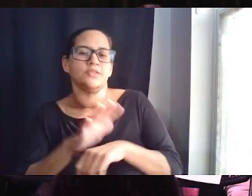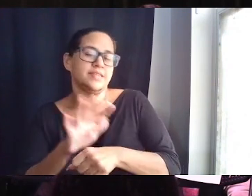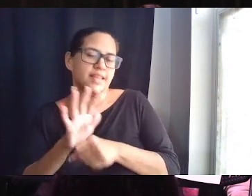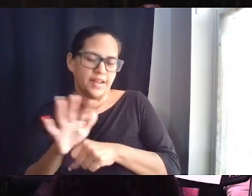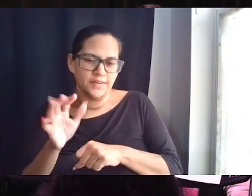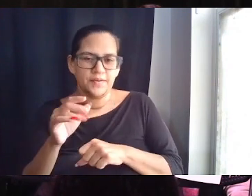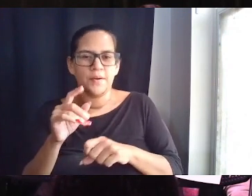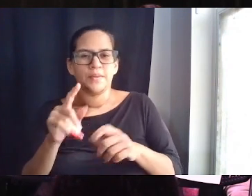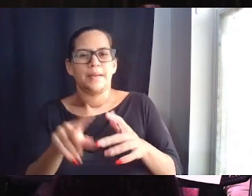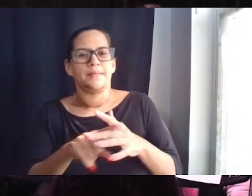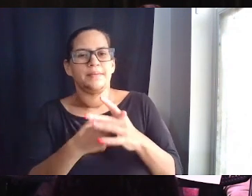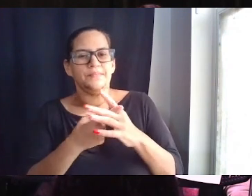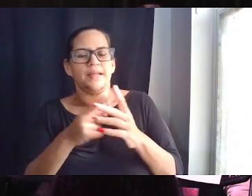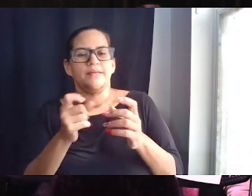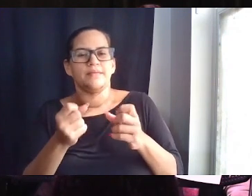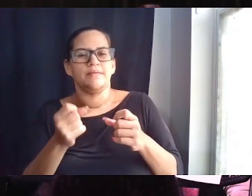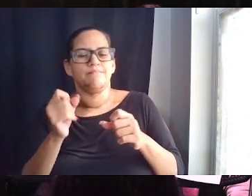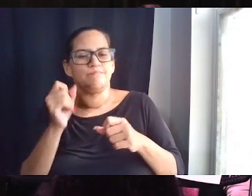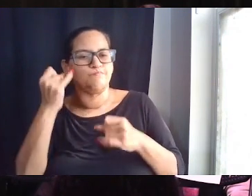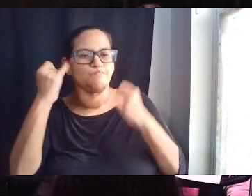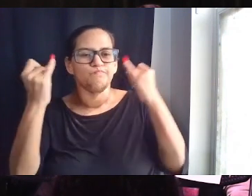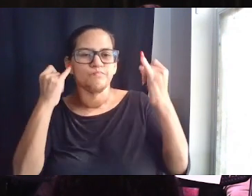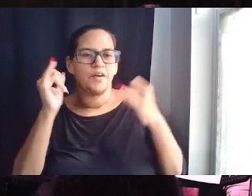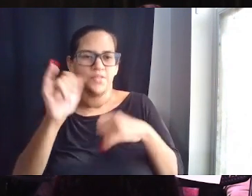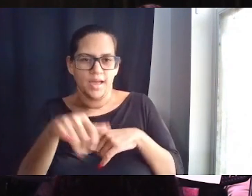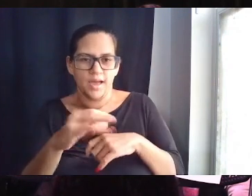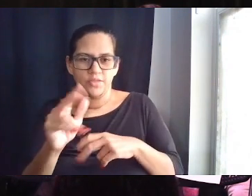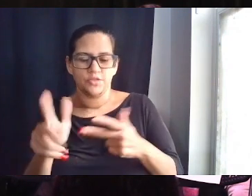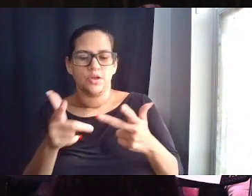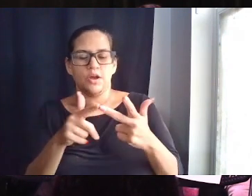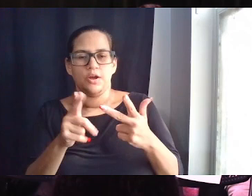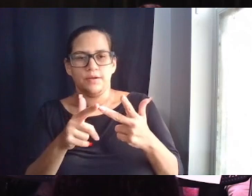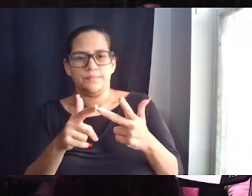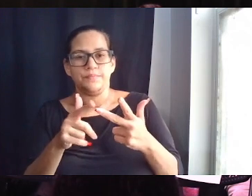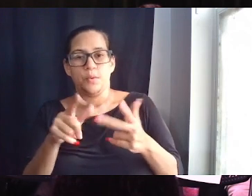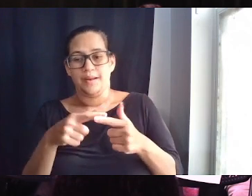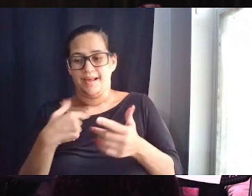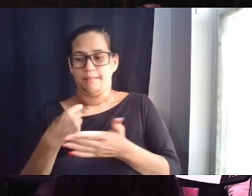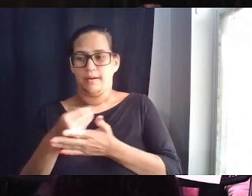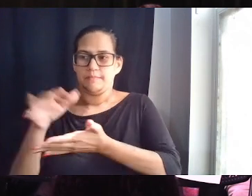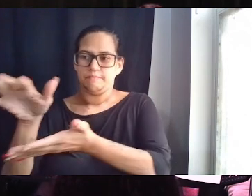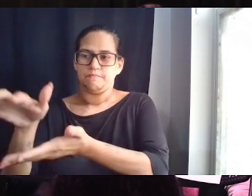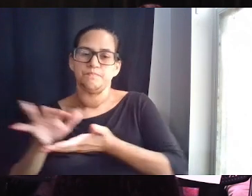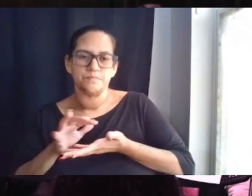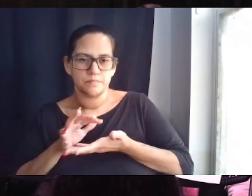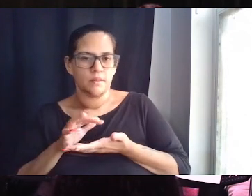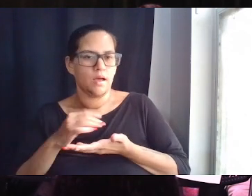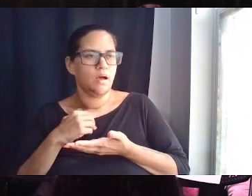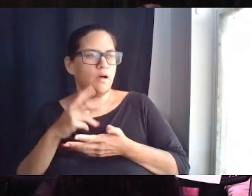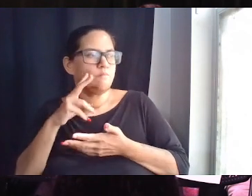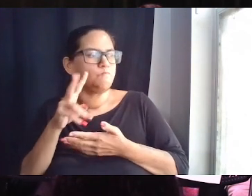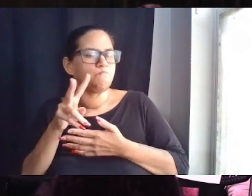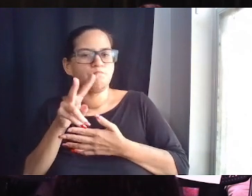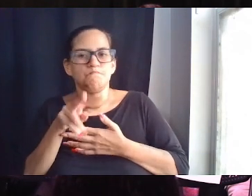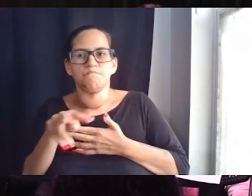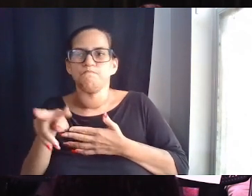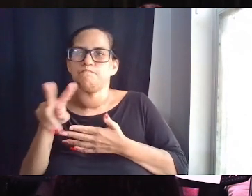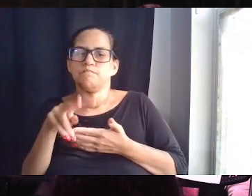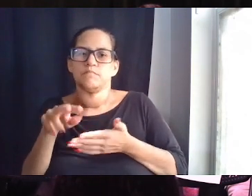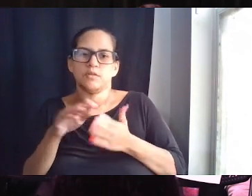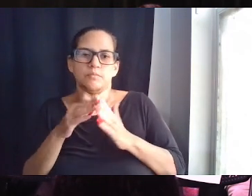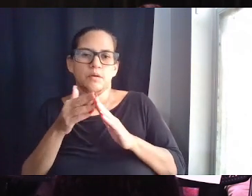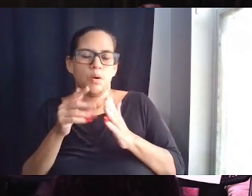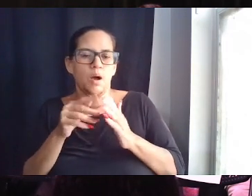sparks of that. And the third one, when I had that money, is when I was looking around the community, is like, what? How do I feel?